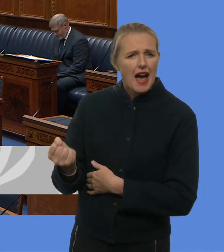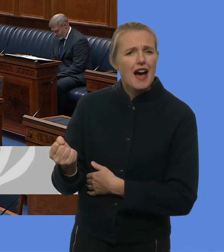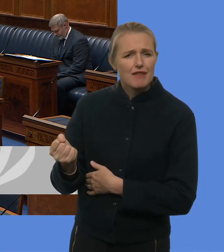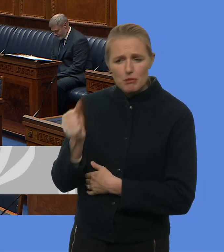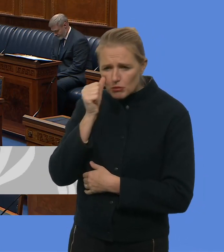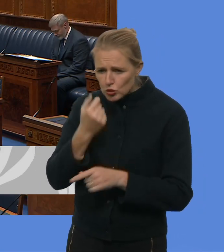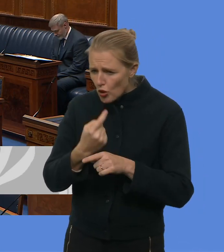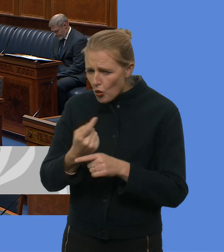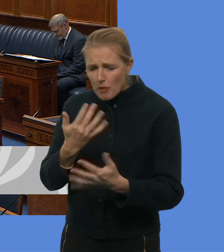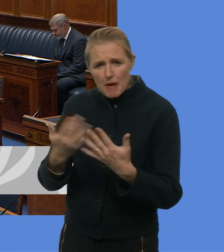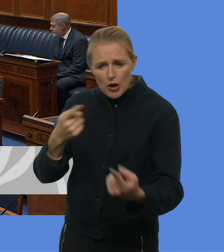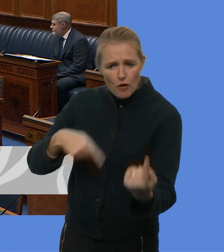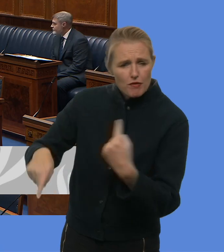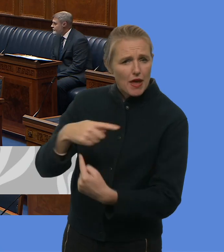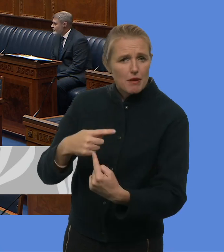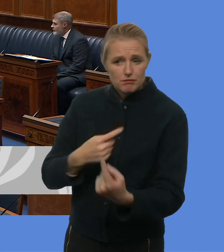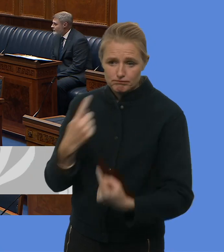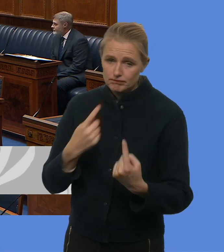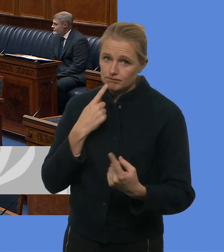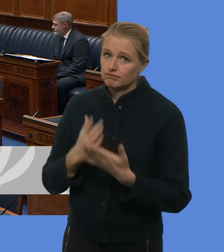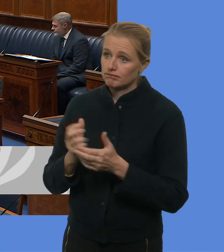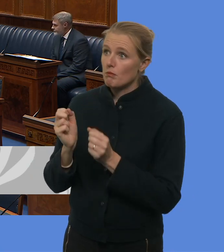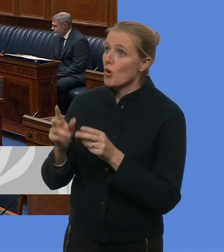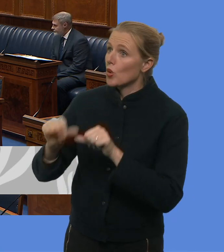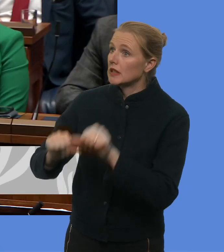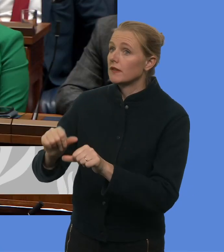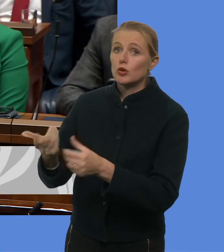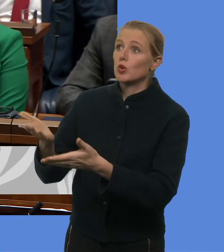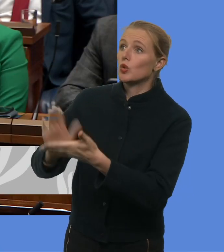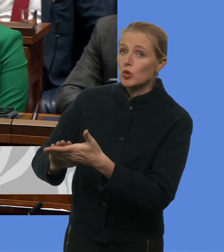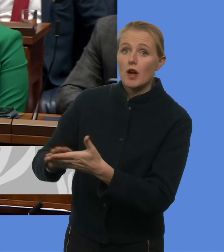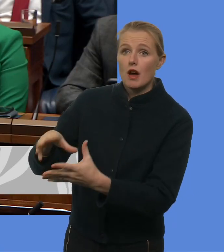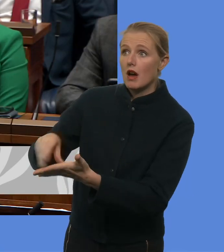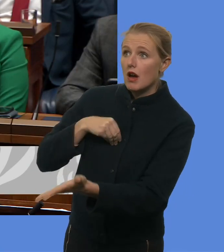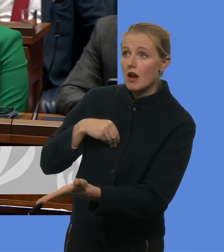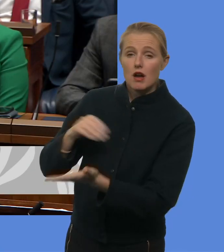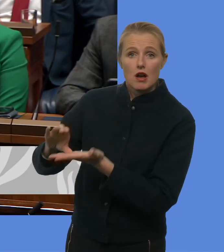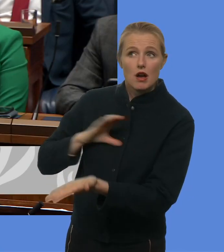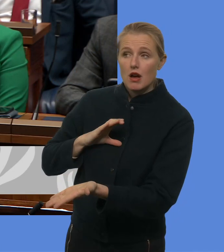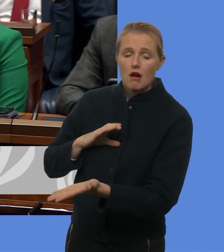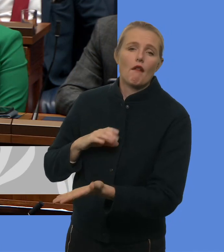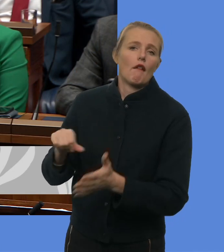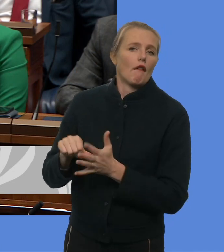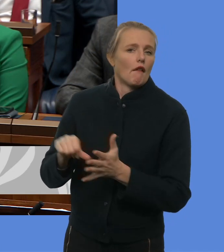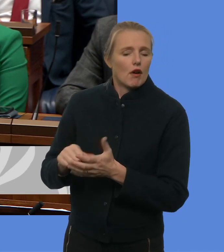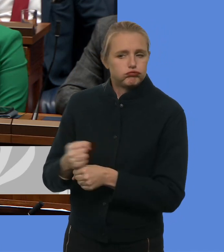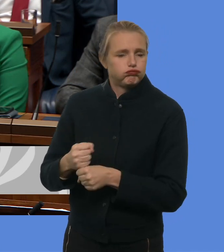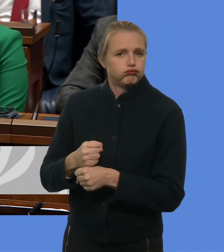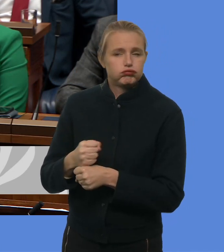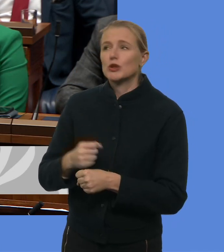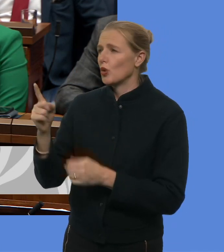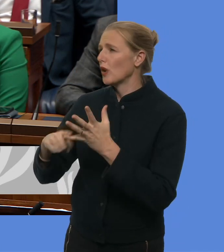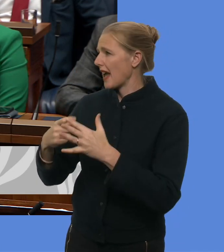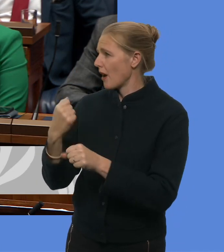to many of those that it is a very frustrating process, and I do think that more needs to be done by the UK Government to take a look at that scheme